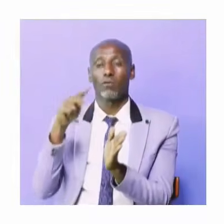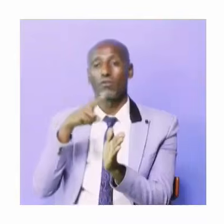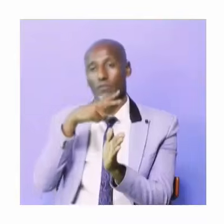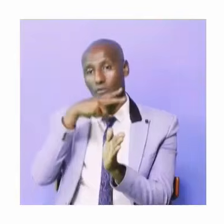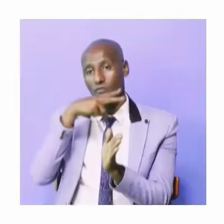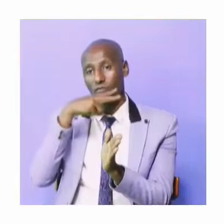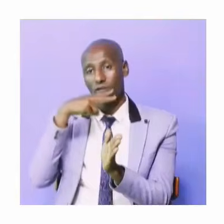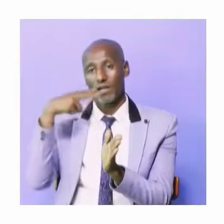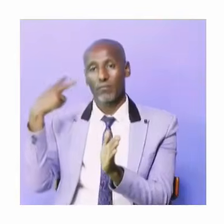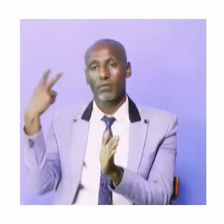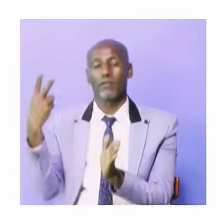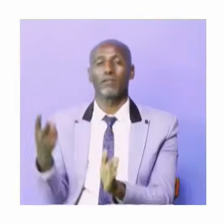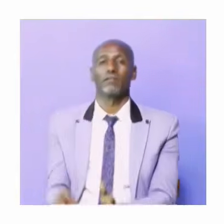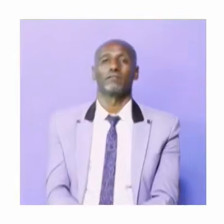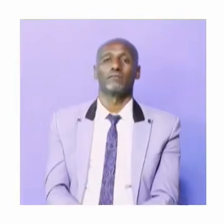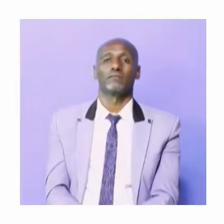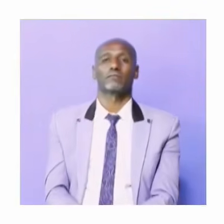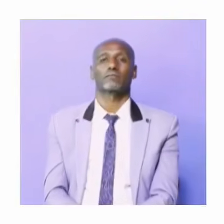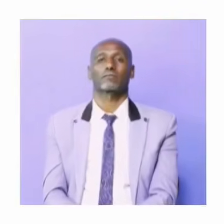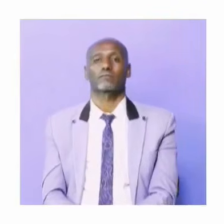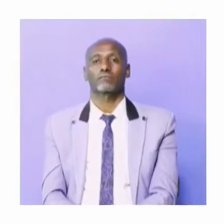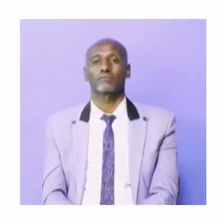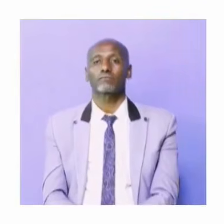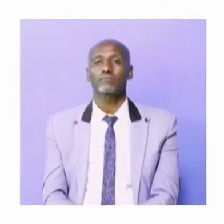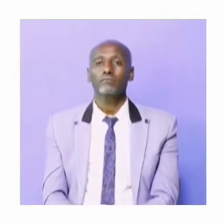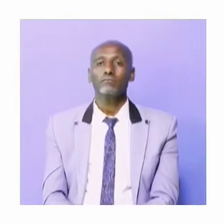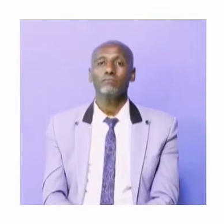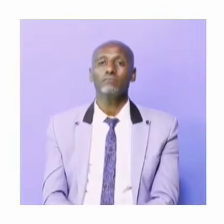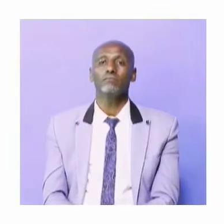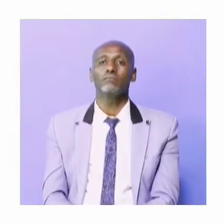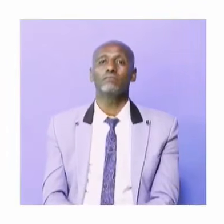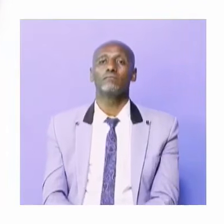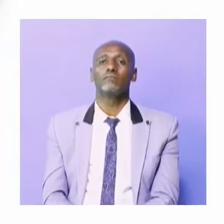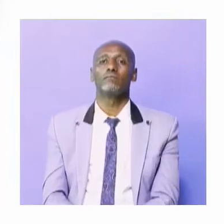form of the verb